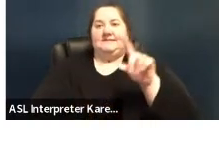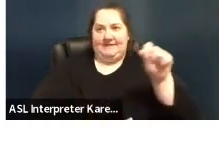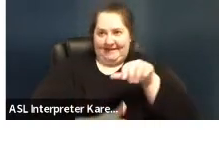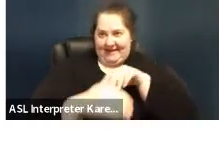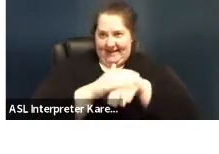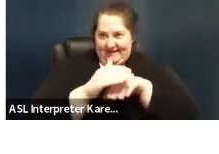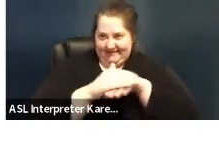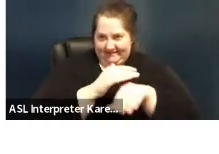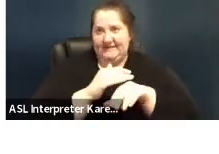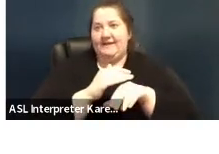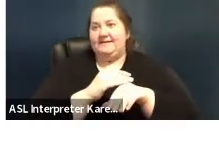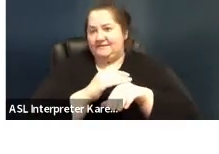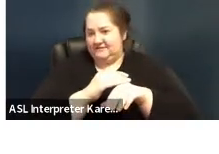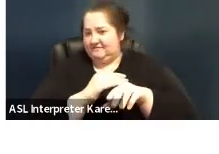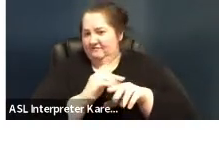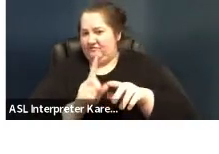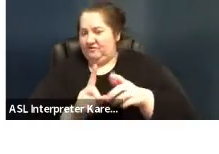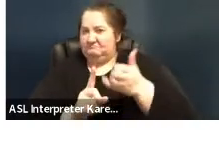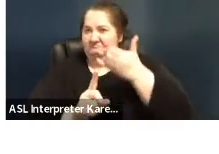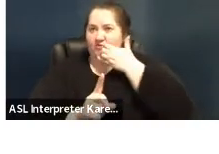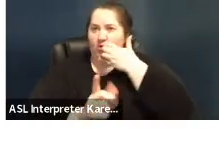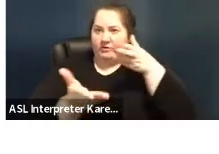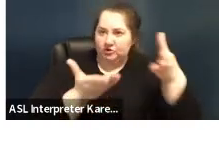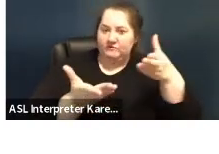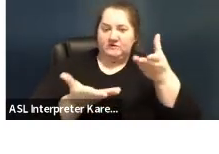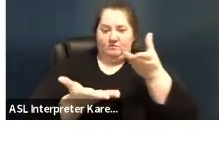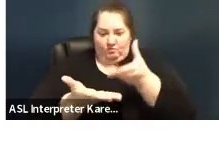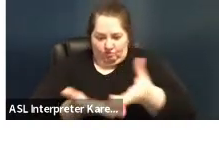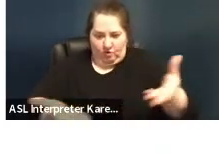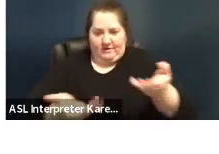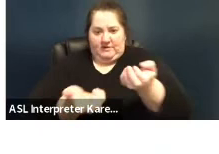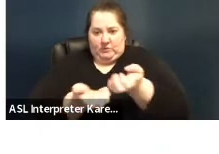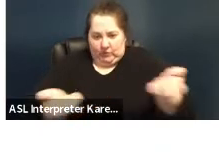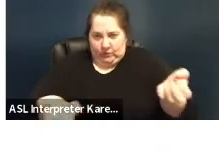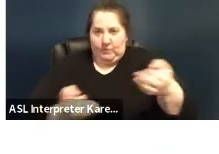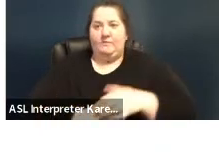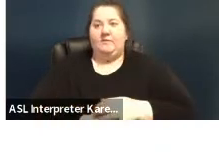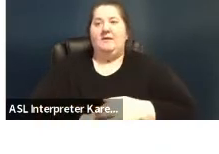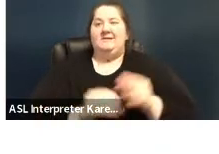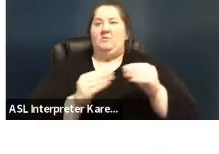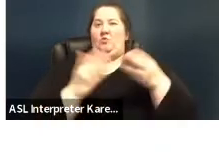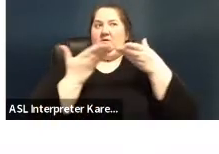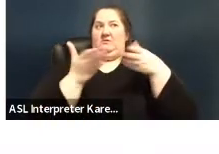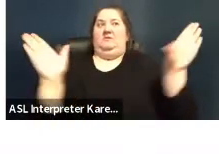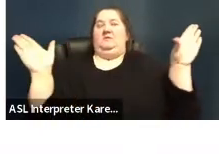telephone services and products and equipment more broadly.